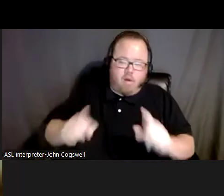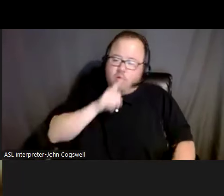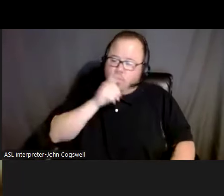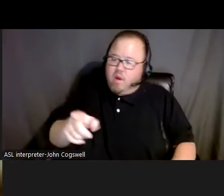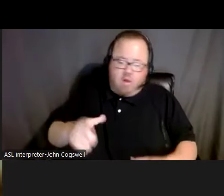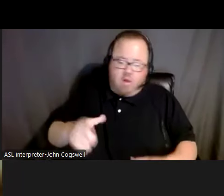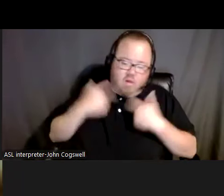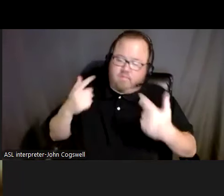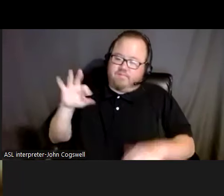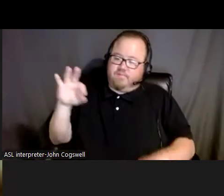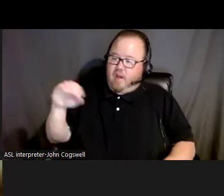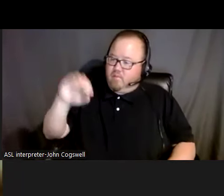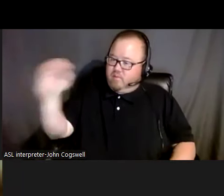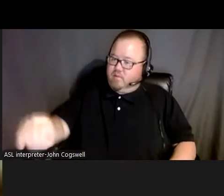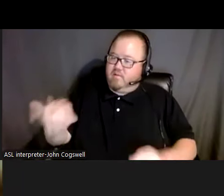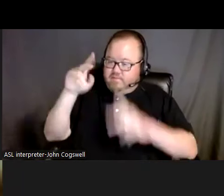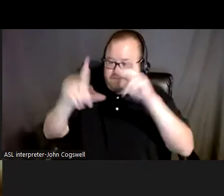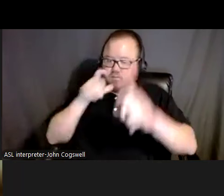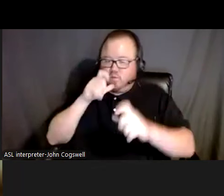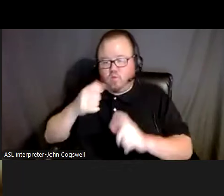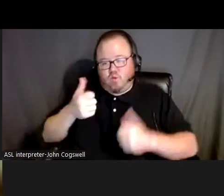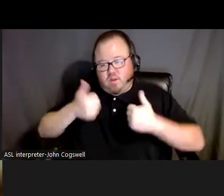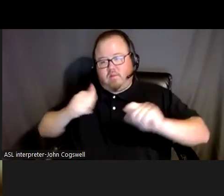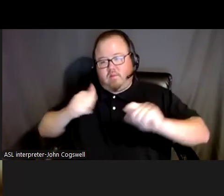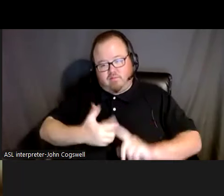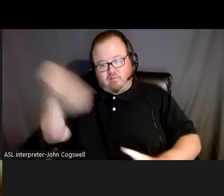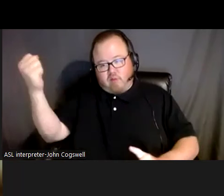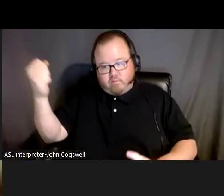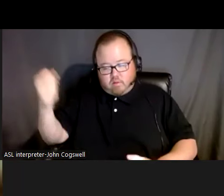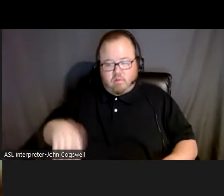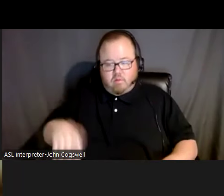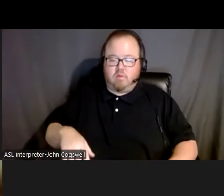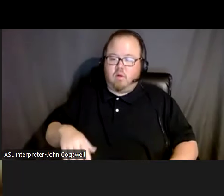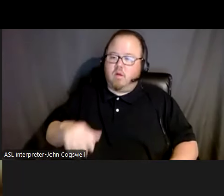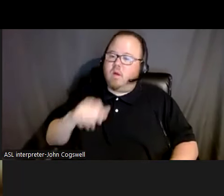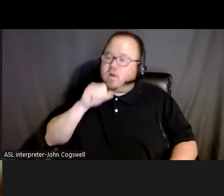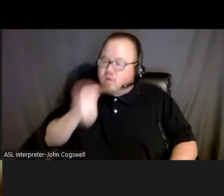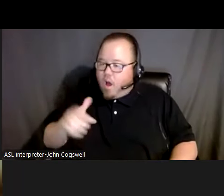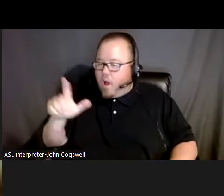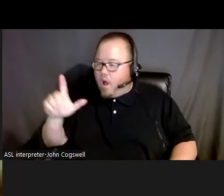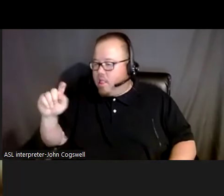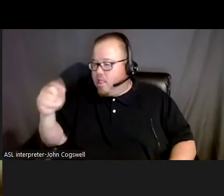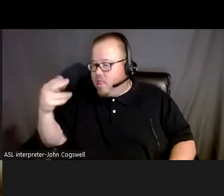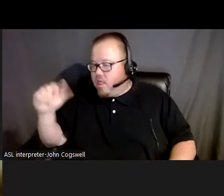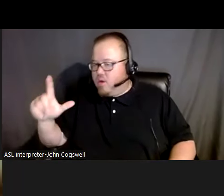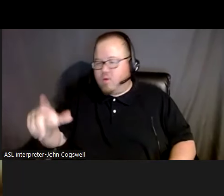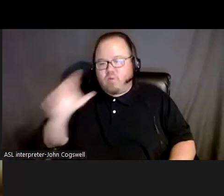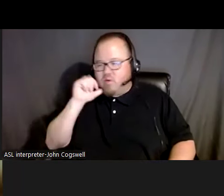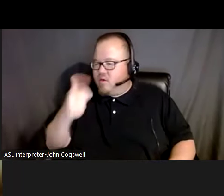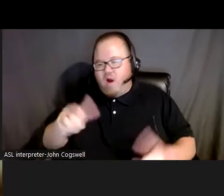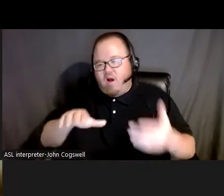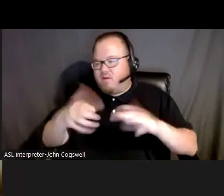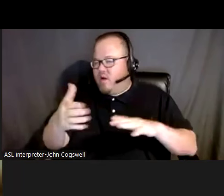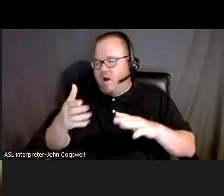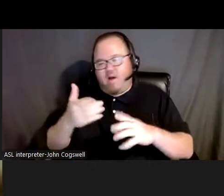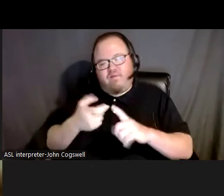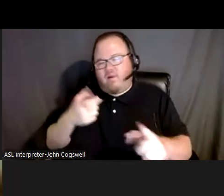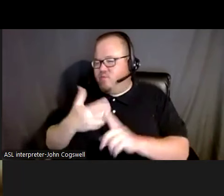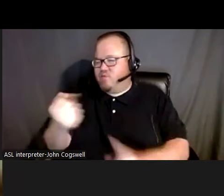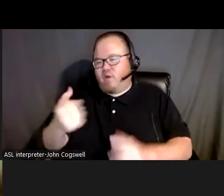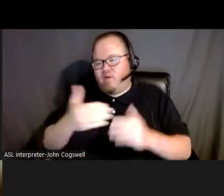90% of people who attempt suicide and have a non-lethal attempt will not go on to die by suicide. That will not